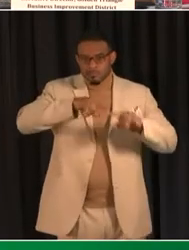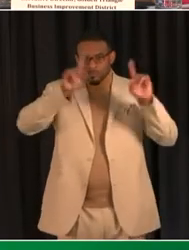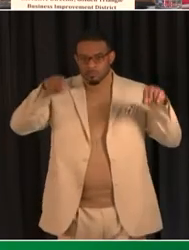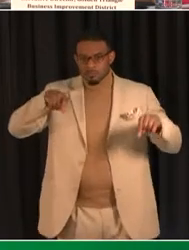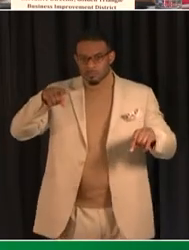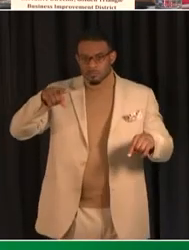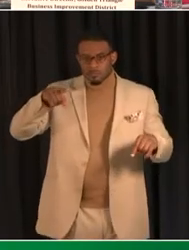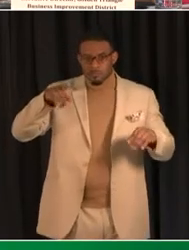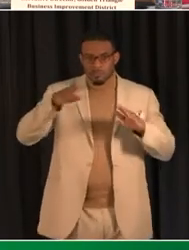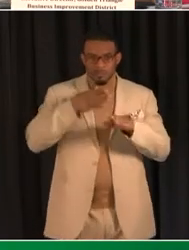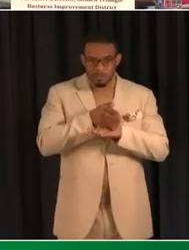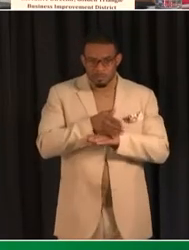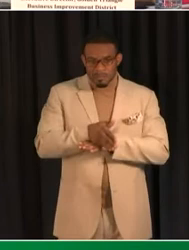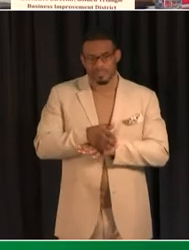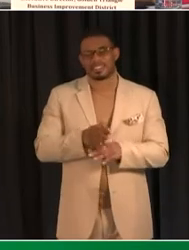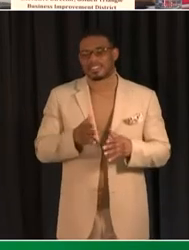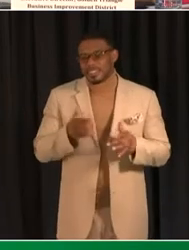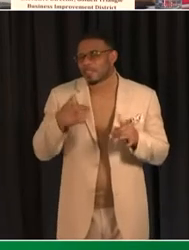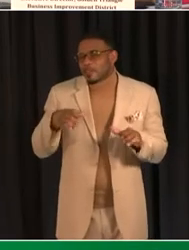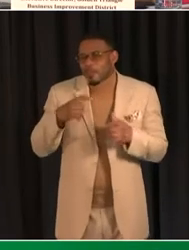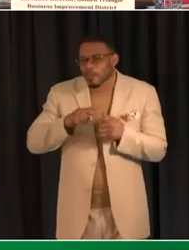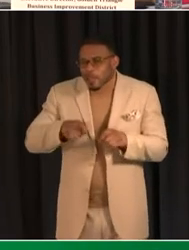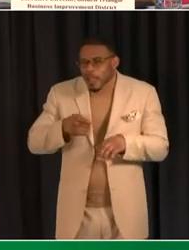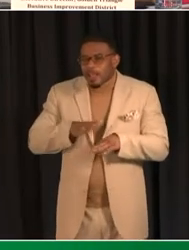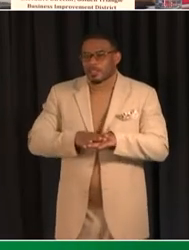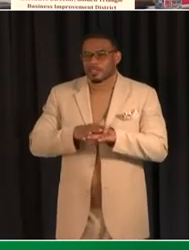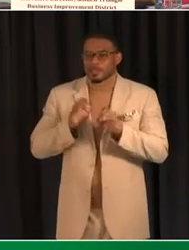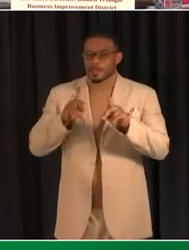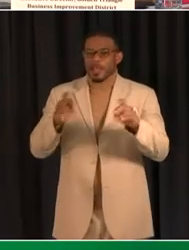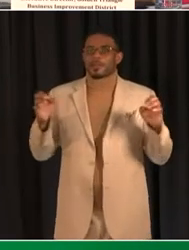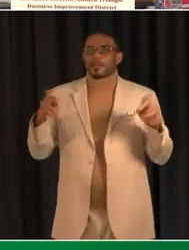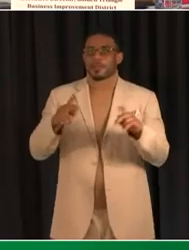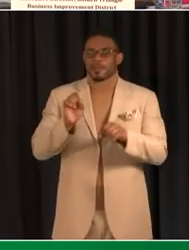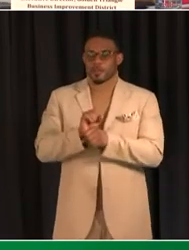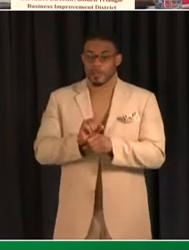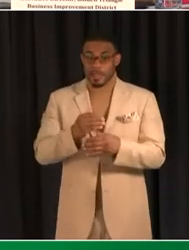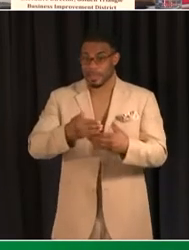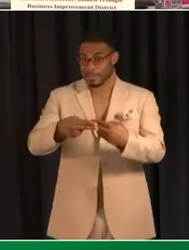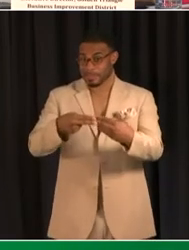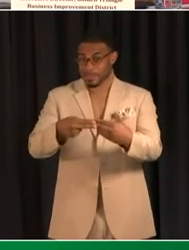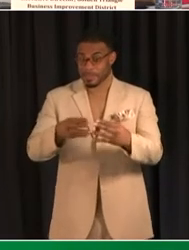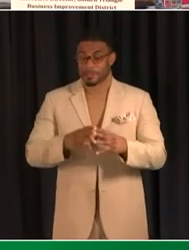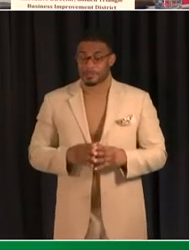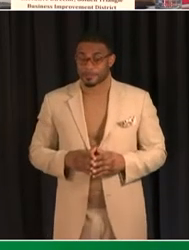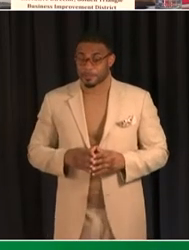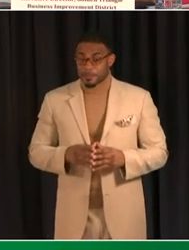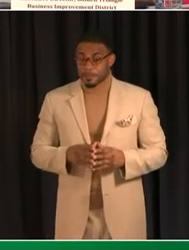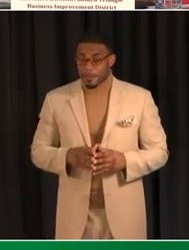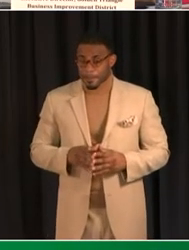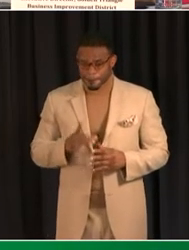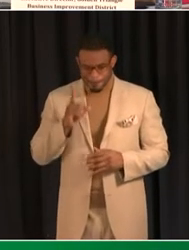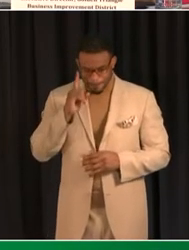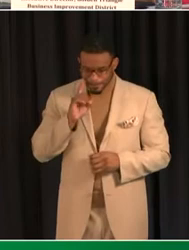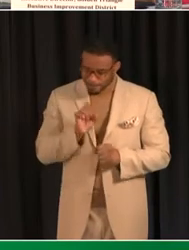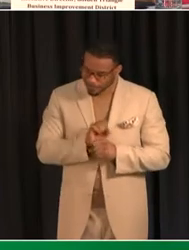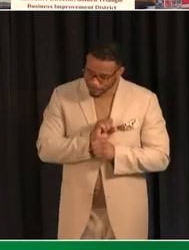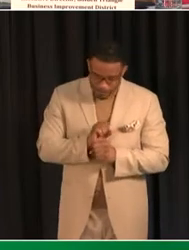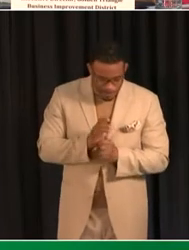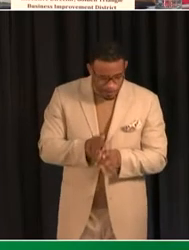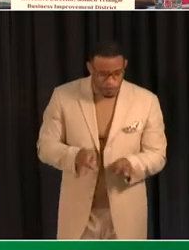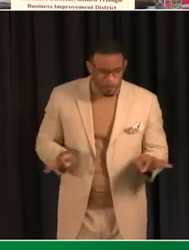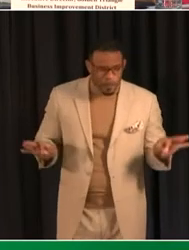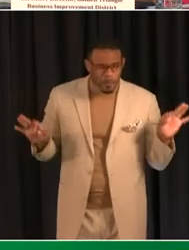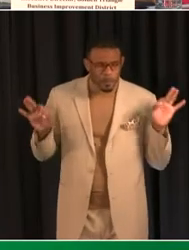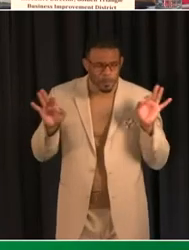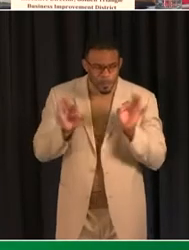So those are some of the things that we've been doing for activation. The next slide is, I think,